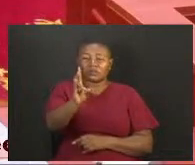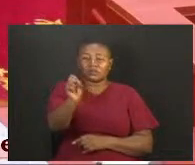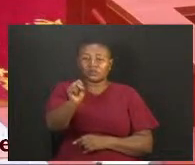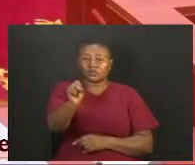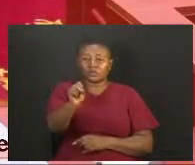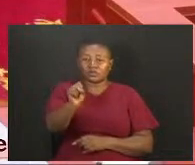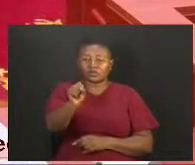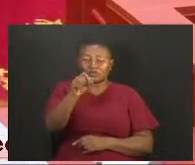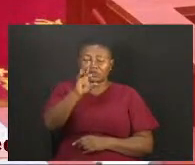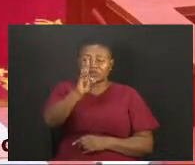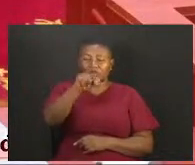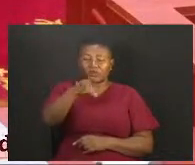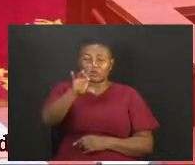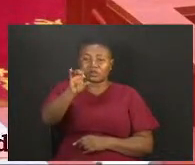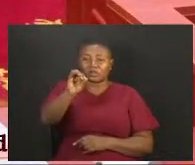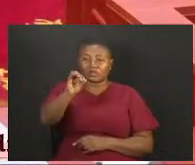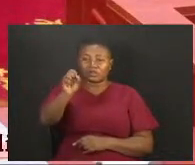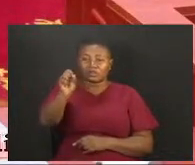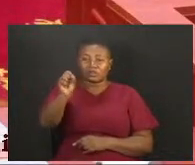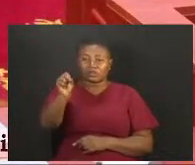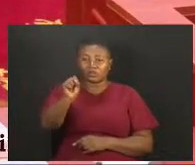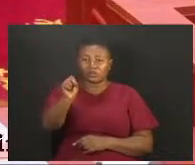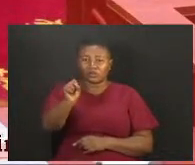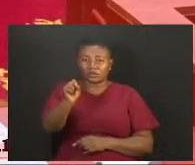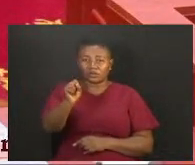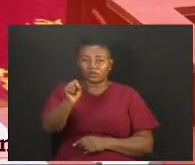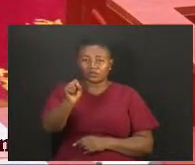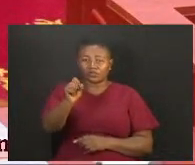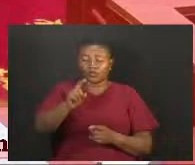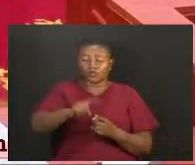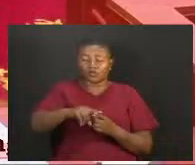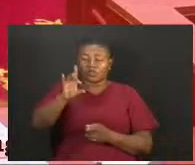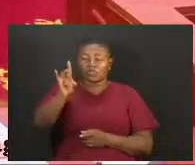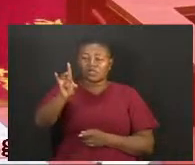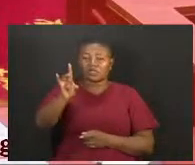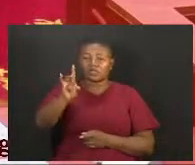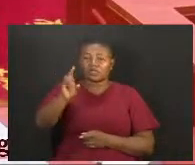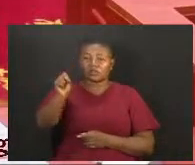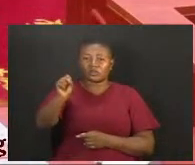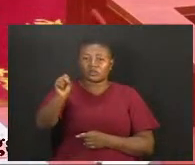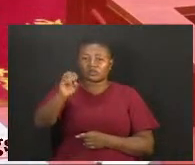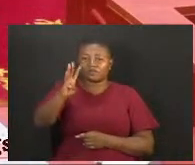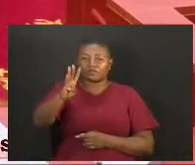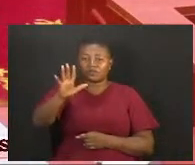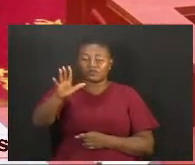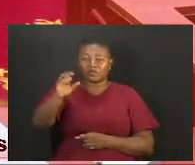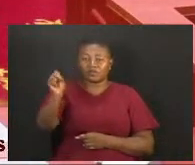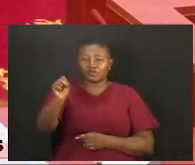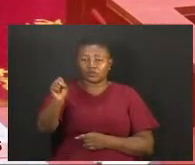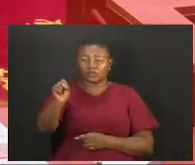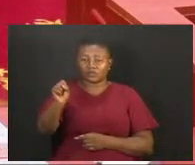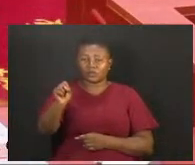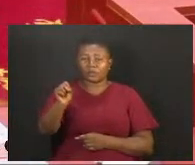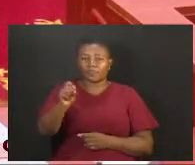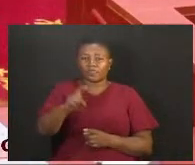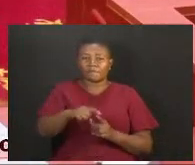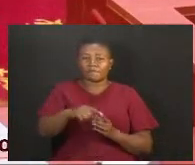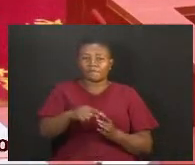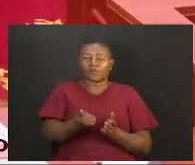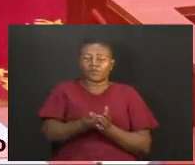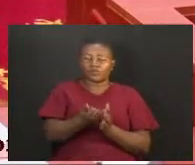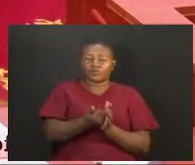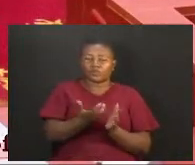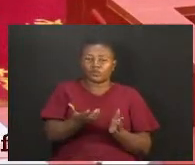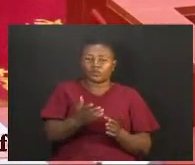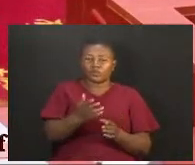$7.80 per MMBTU to $8.45 to reflect the increased prices of natural gas